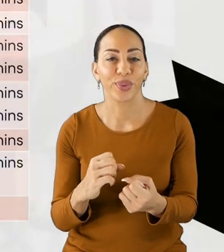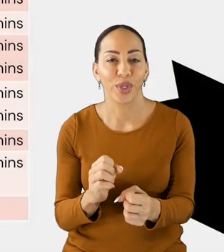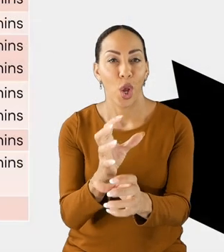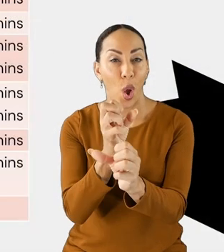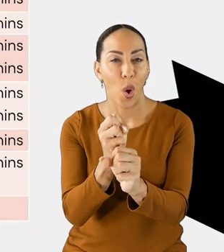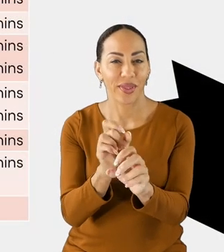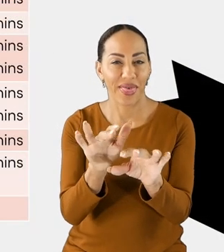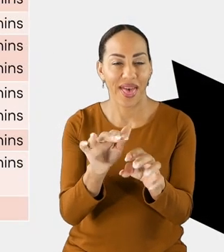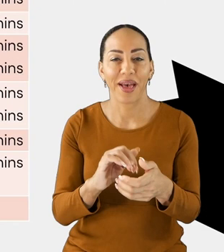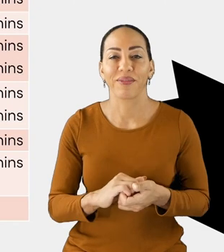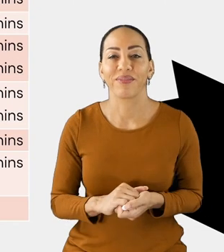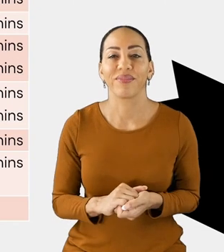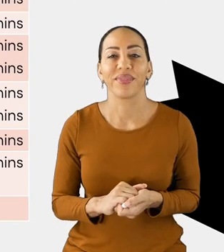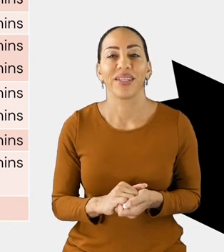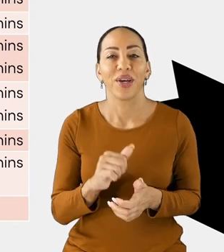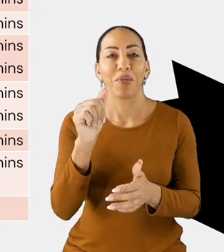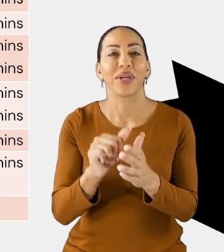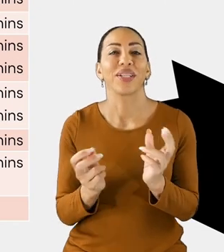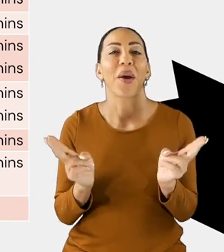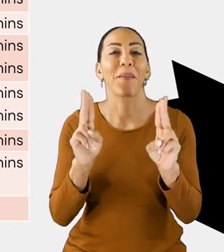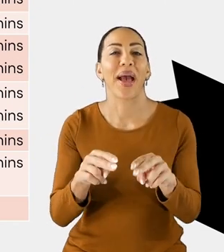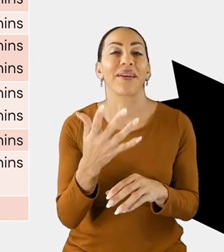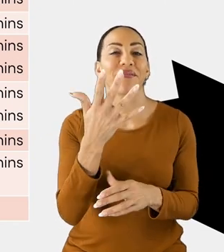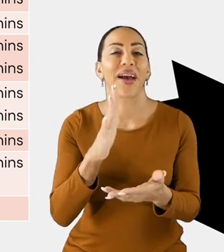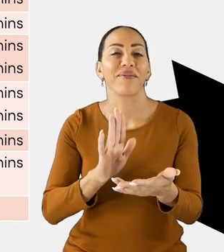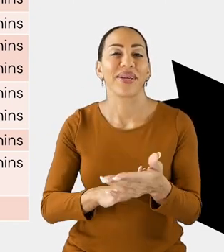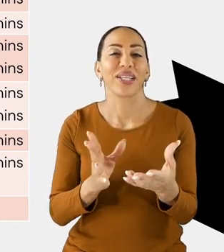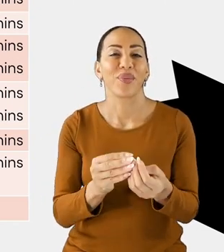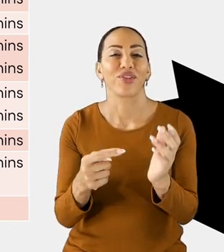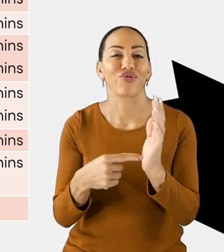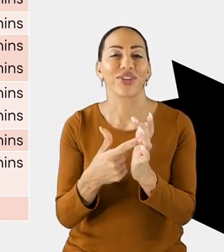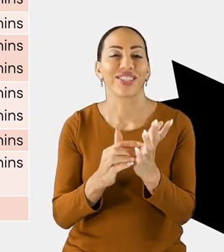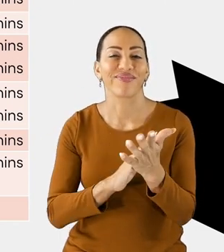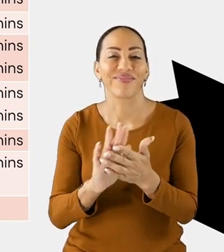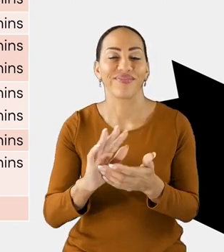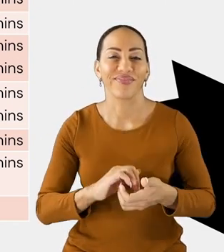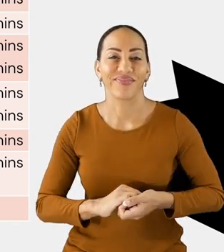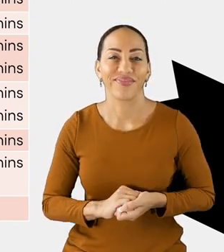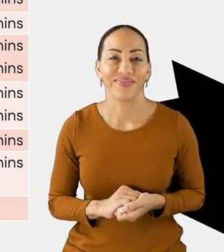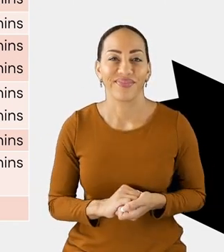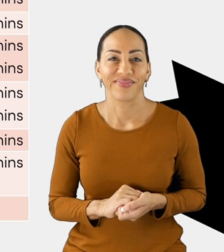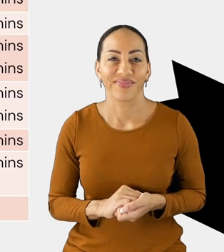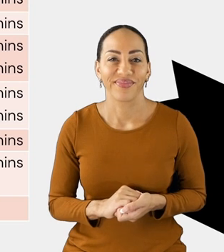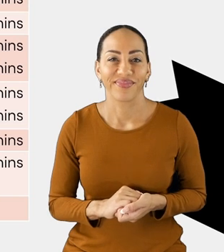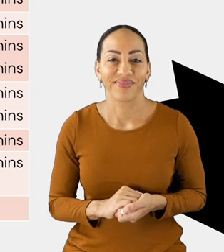over. So I'll hold that there for the moment. We'll be back in 5 minutes with Trish.